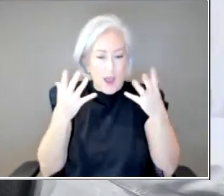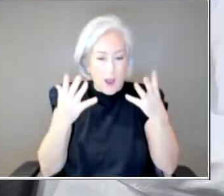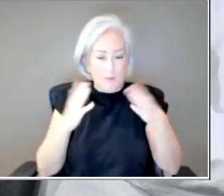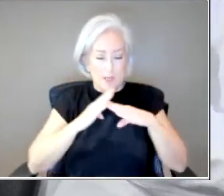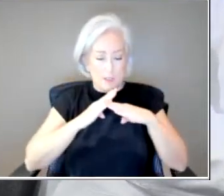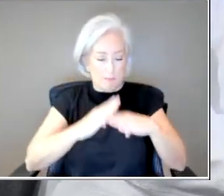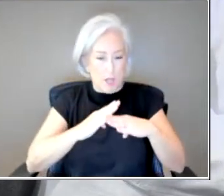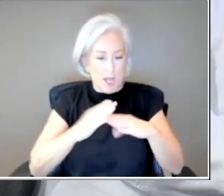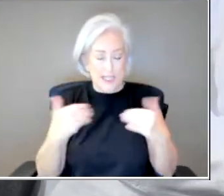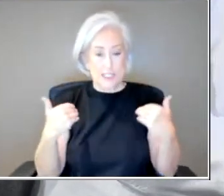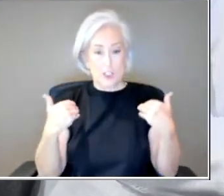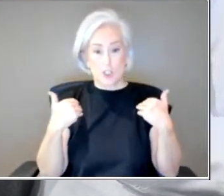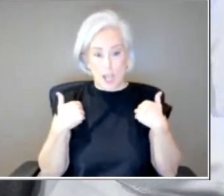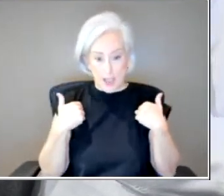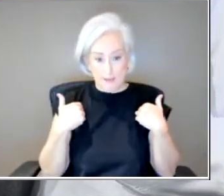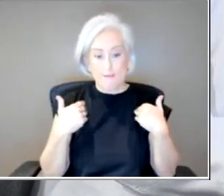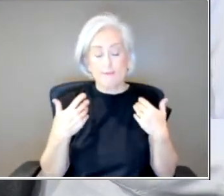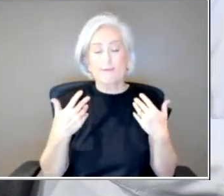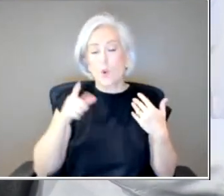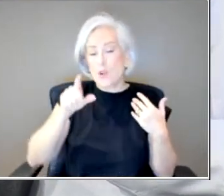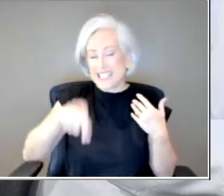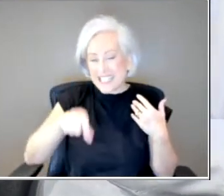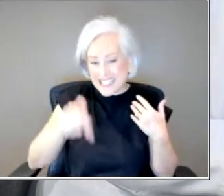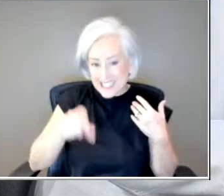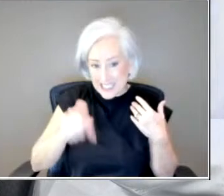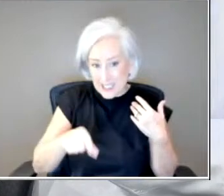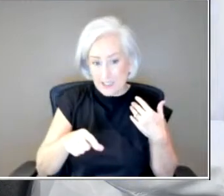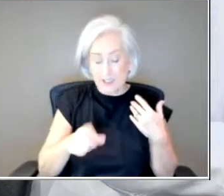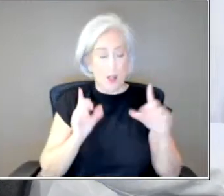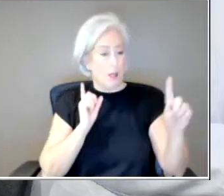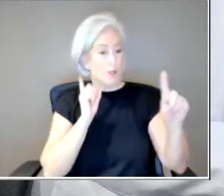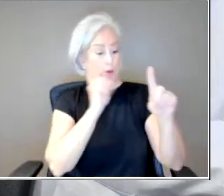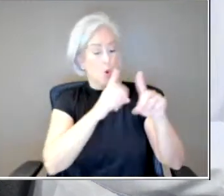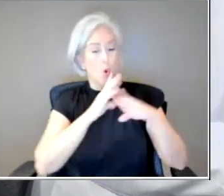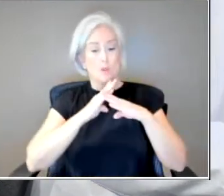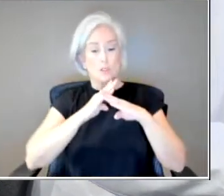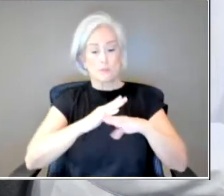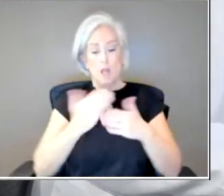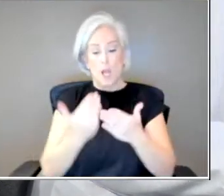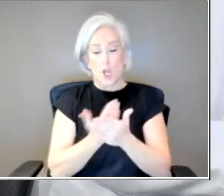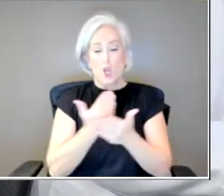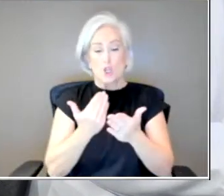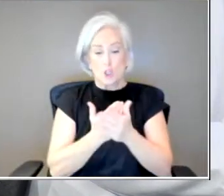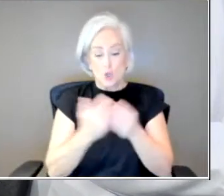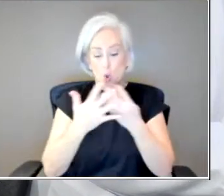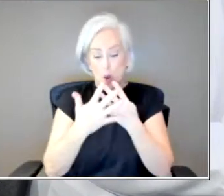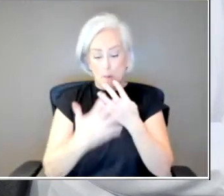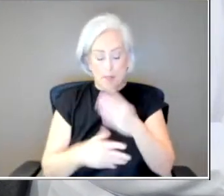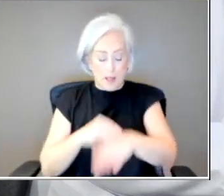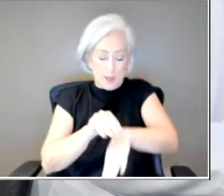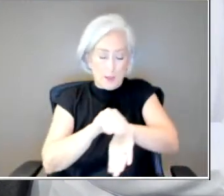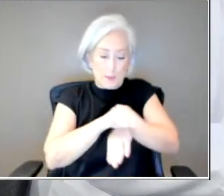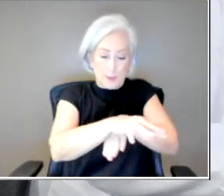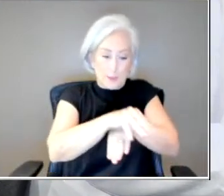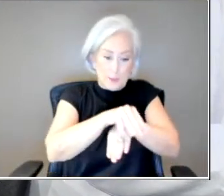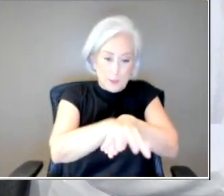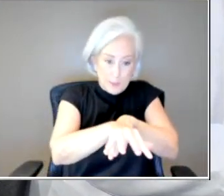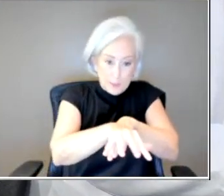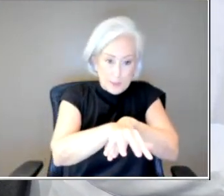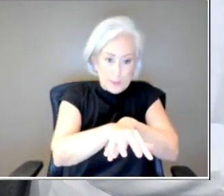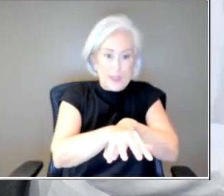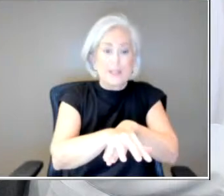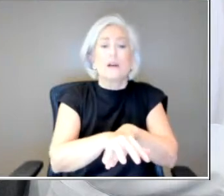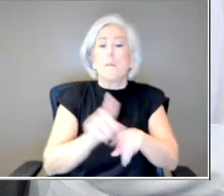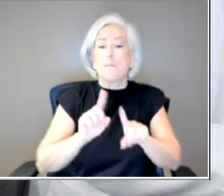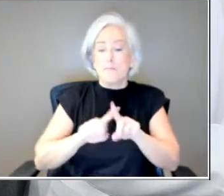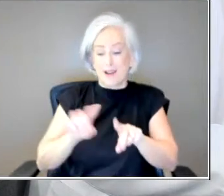really want to block up just the abnormal new blood vessels that are around the knee and maintain flow in the normal geniculate artery. So that does take a little